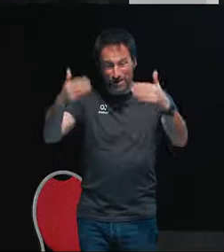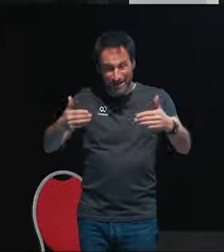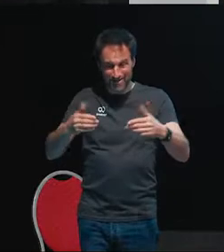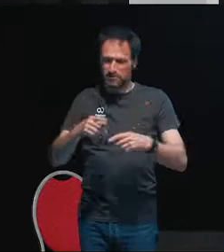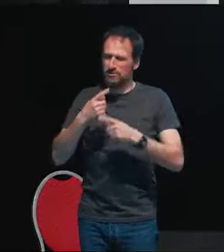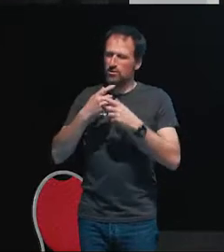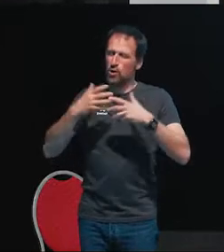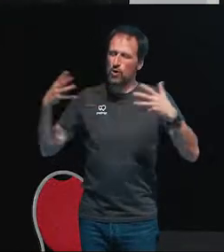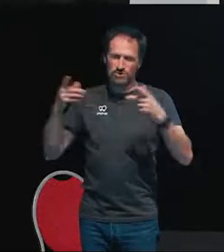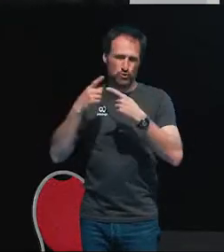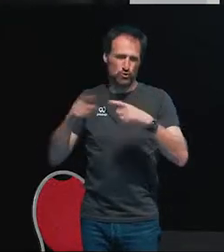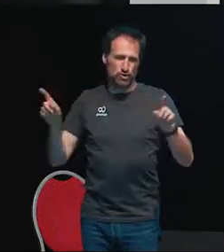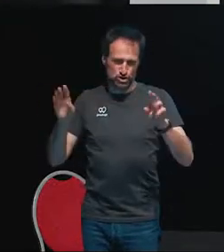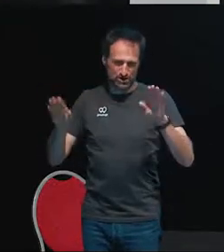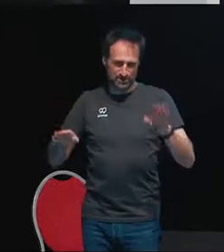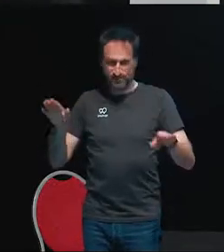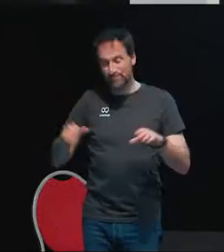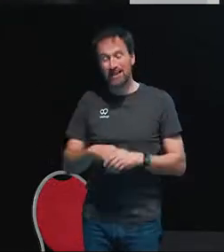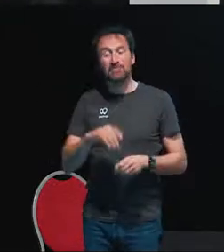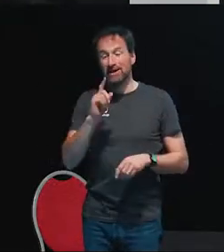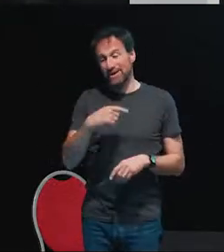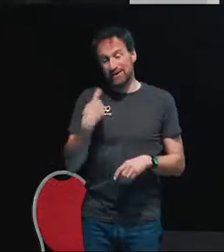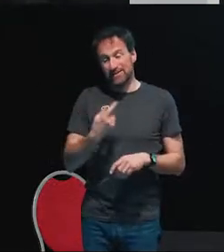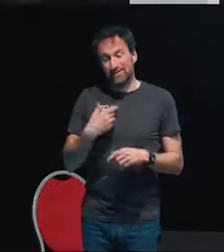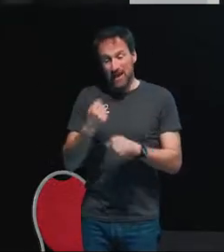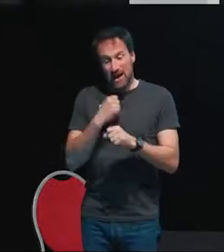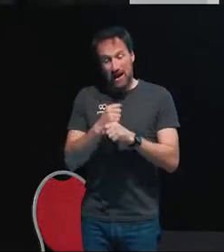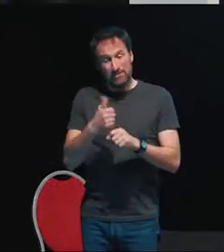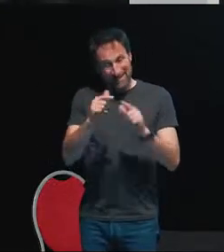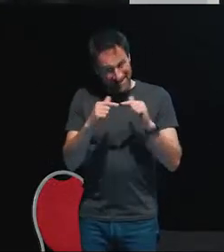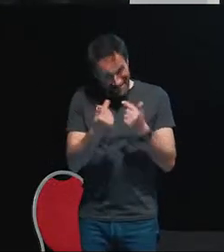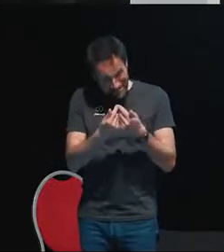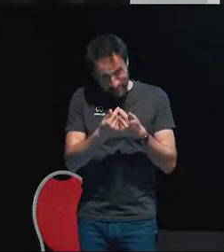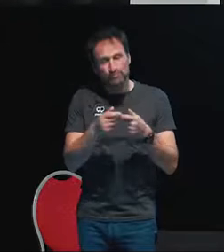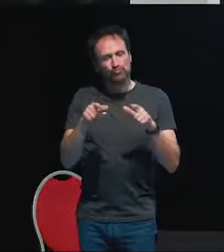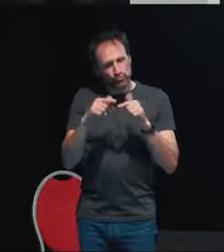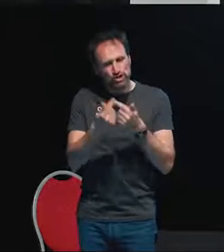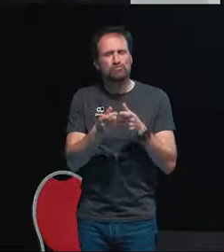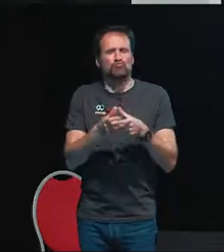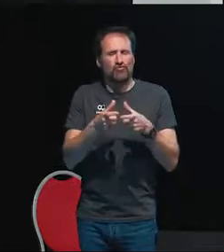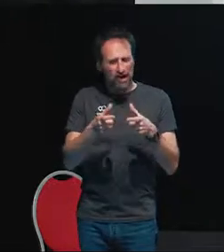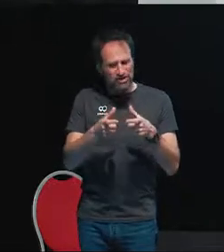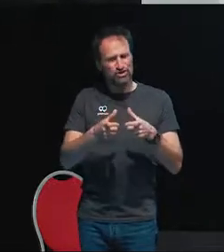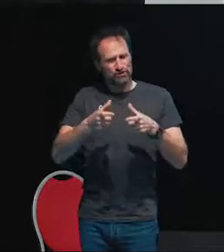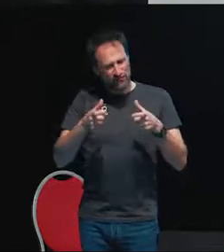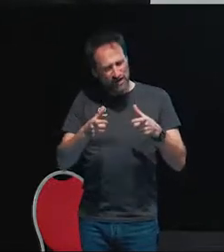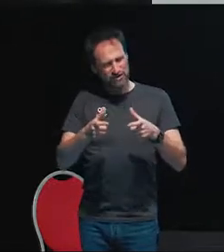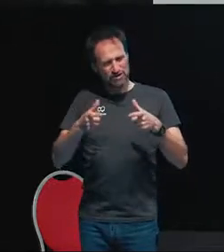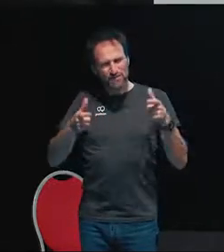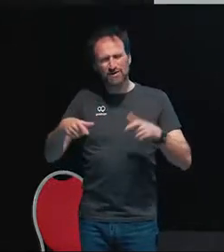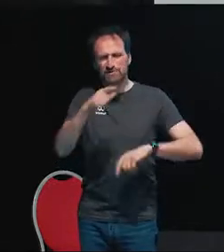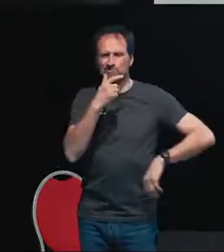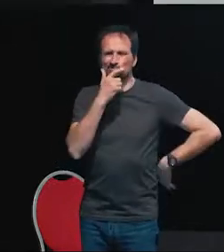felt a bit if you worked in a team that starts to grow and then it keeps growing and growing some more you're like is this gonna be sustainable